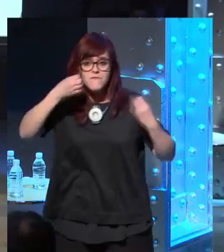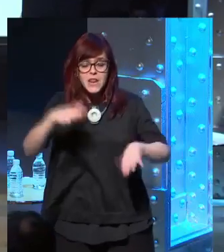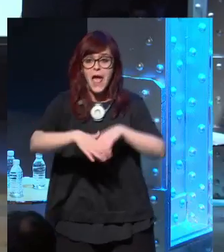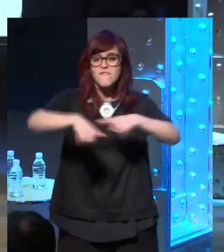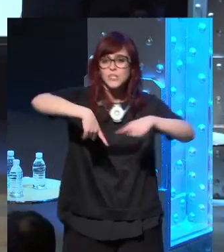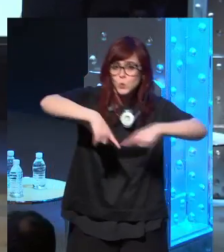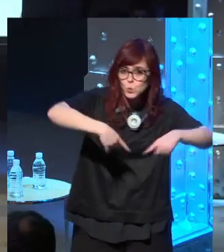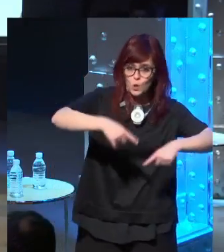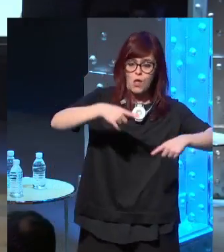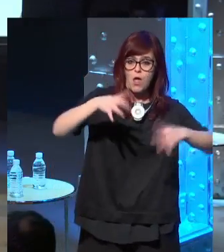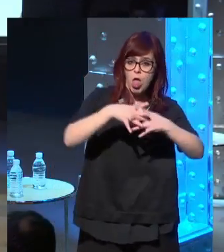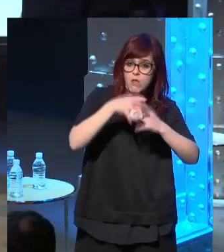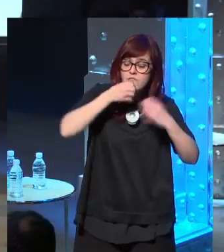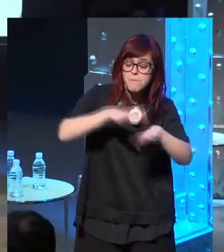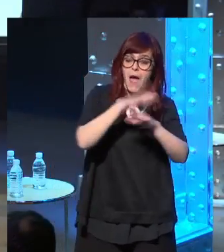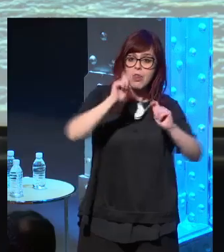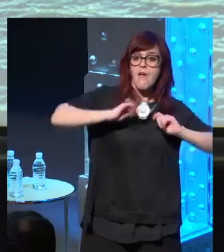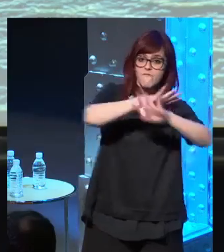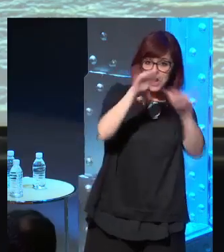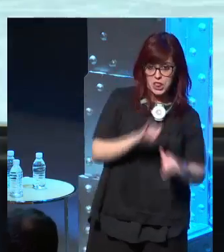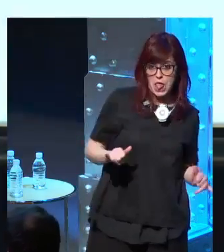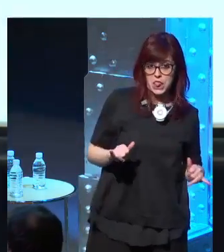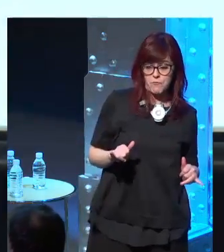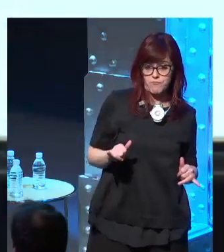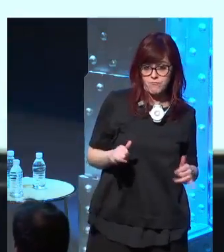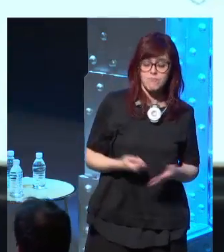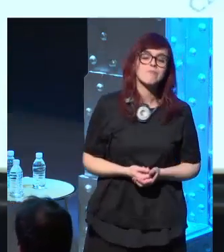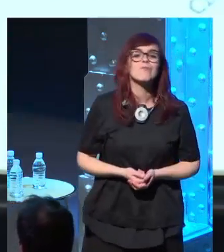creates happiness.